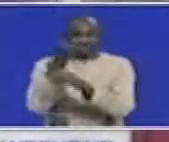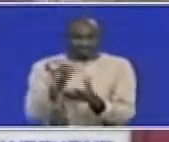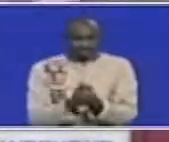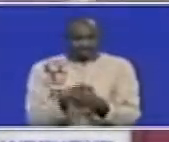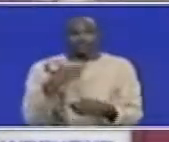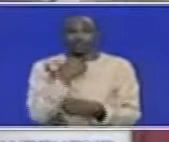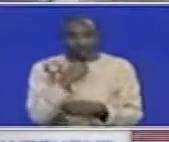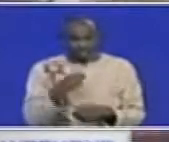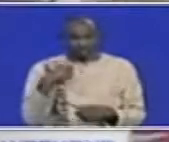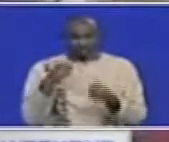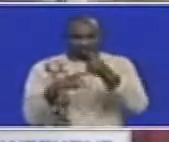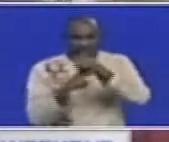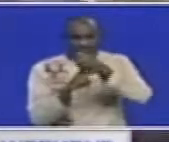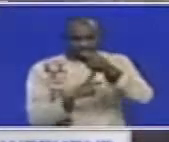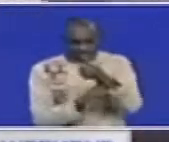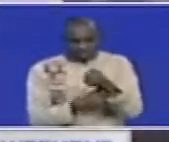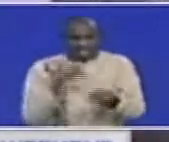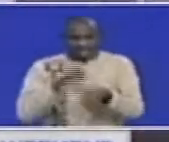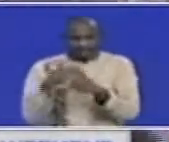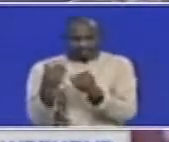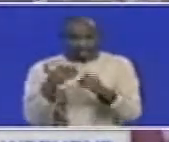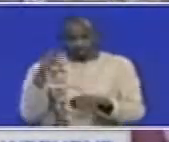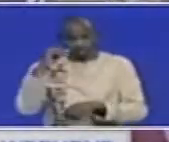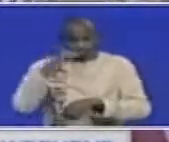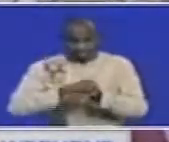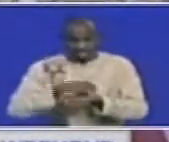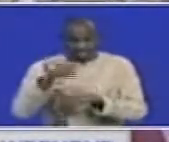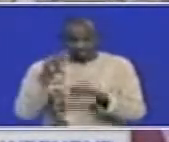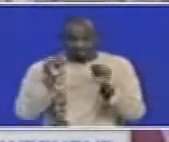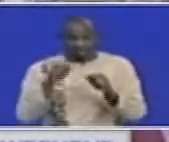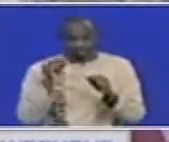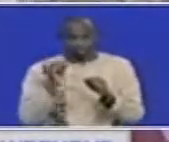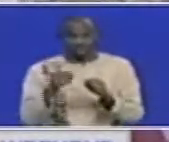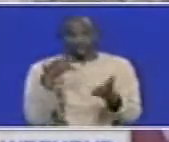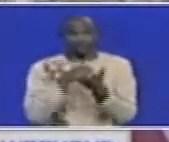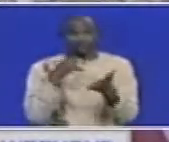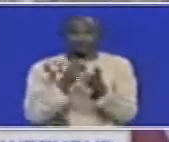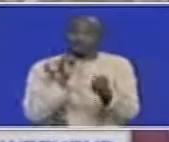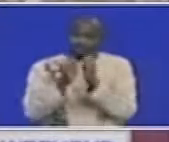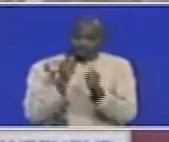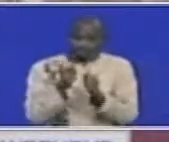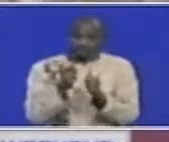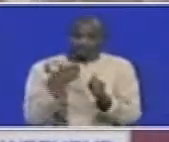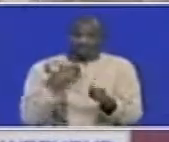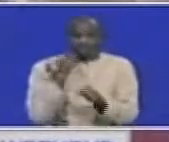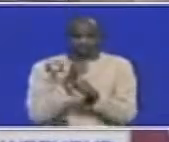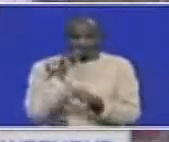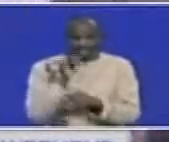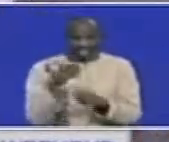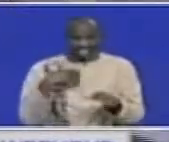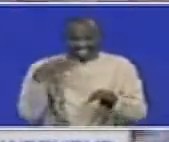kuweka msingi ili watoto wanapoenda shule wanaweza shirikishwa kwa maneno ya sporti na tutafanya that